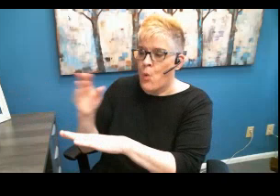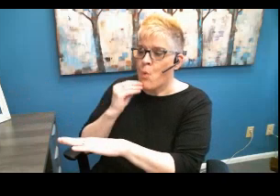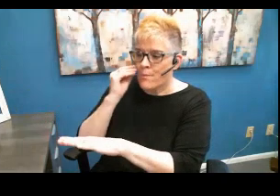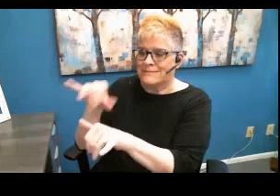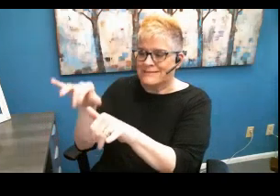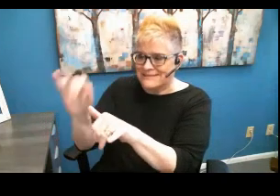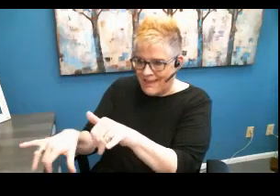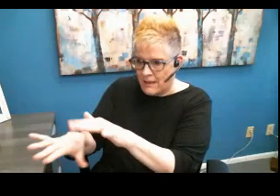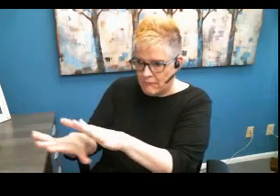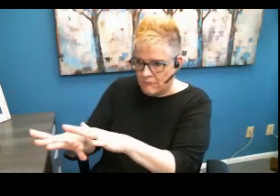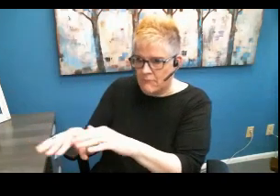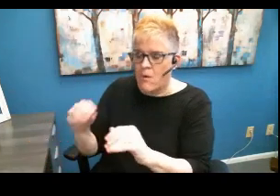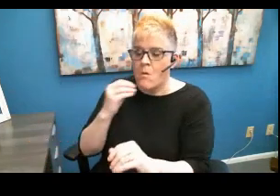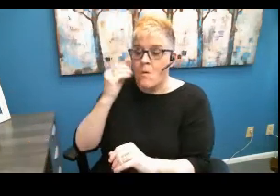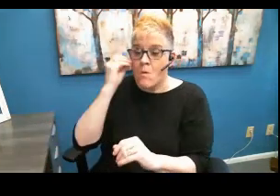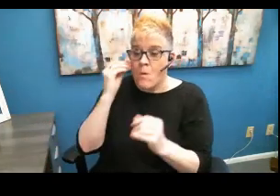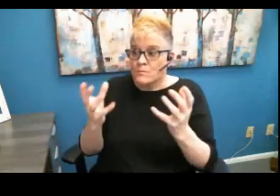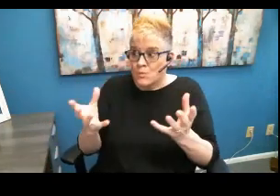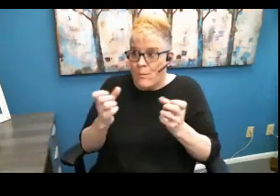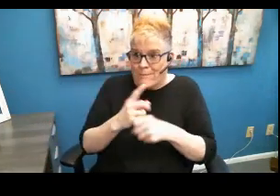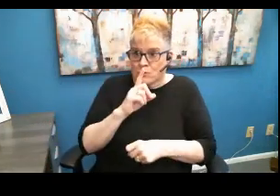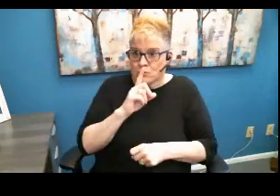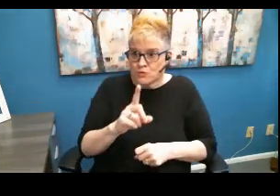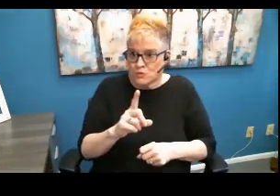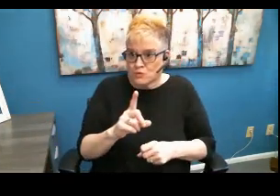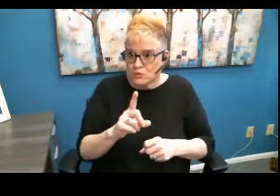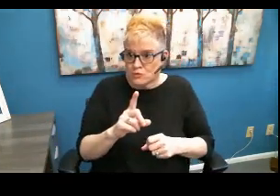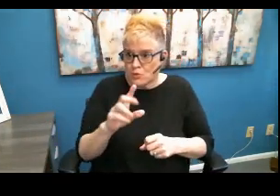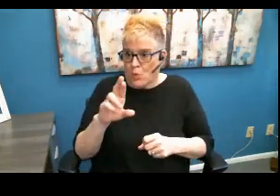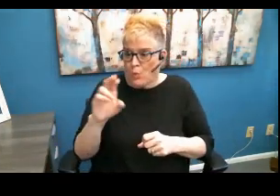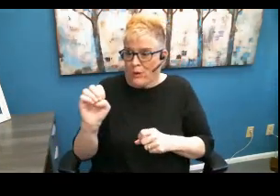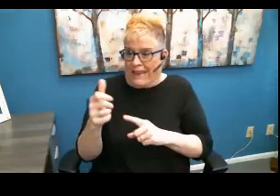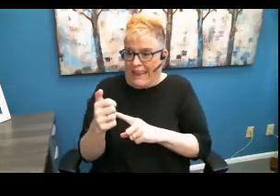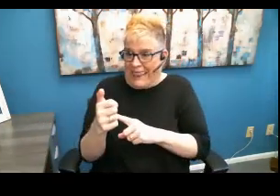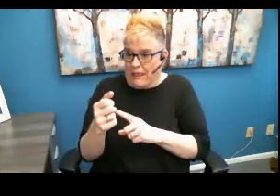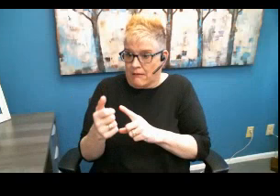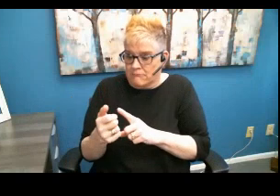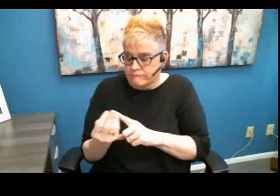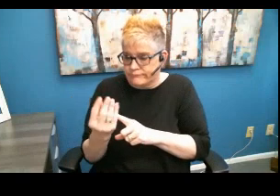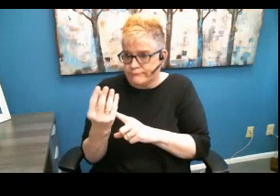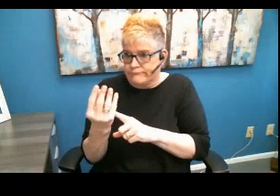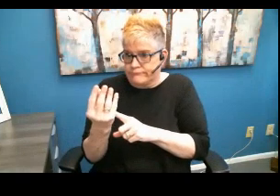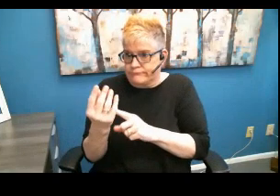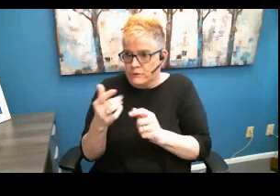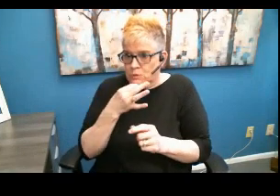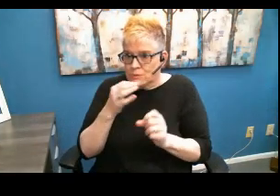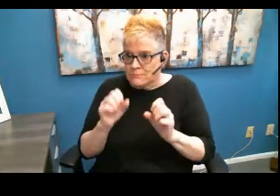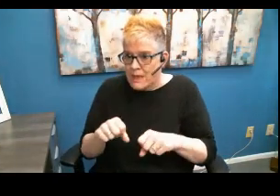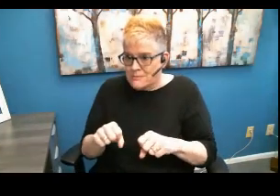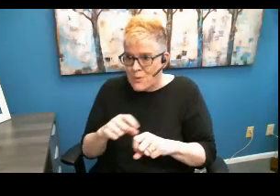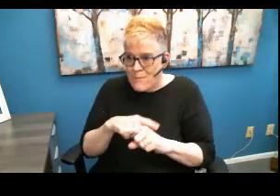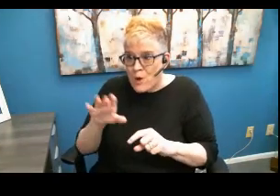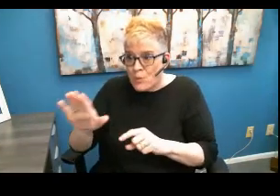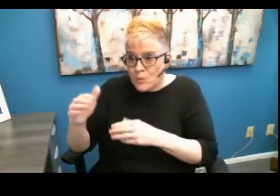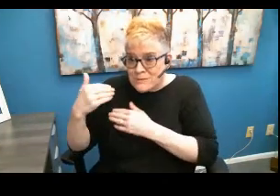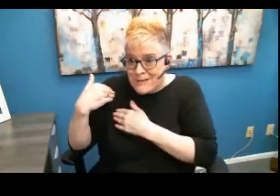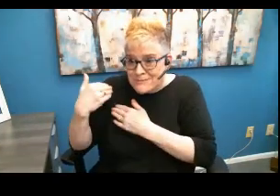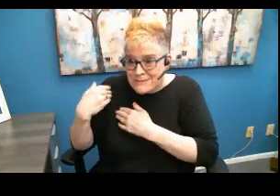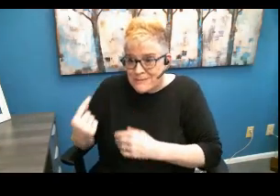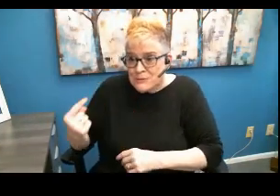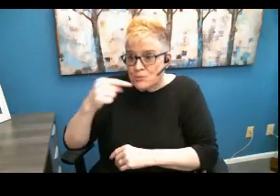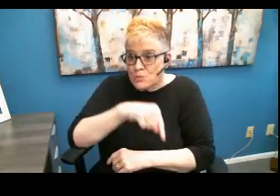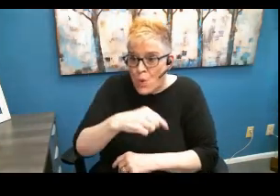for homes, we want to get folks relit as soon as possible, but they also have responsibility to be at the